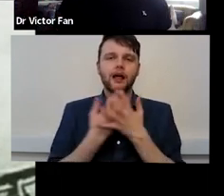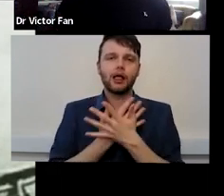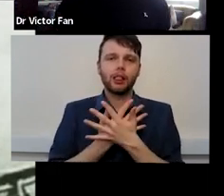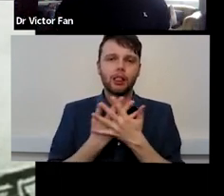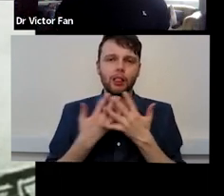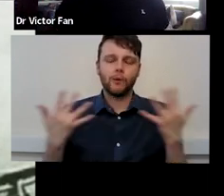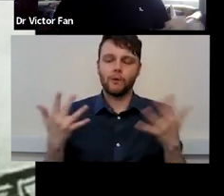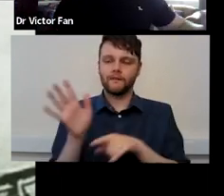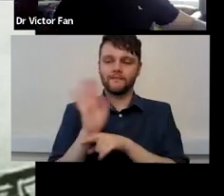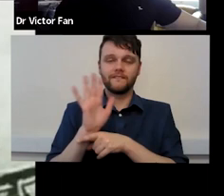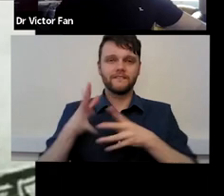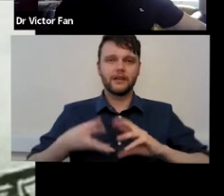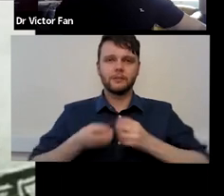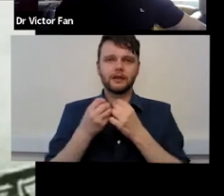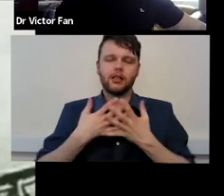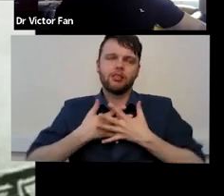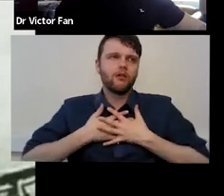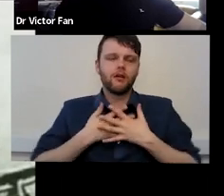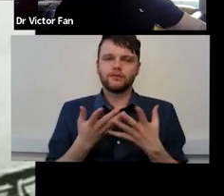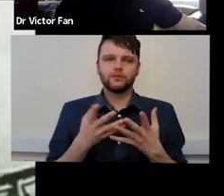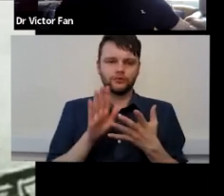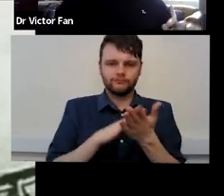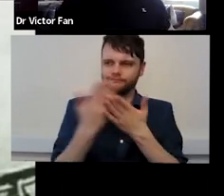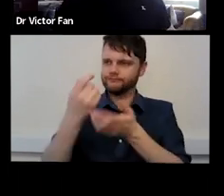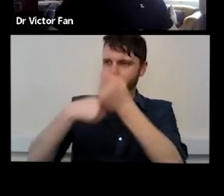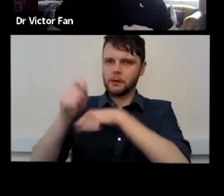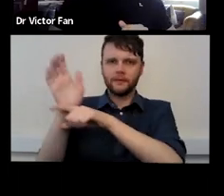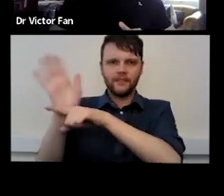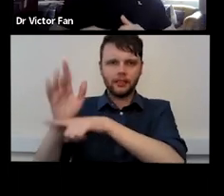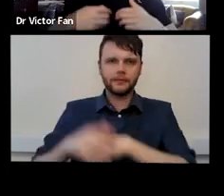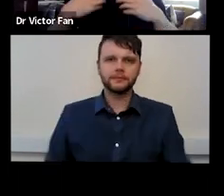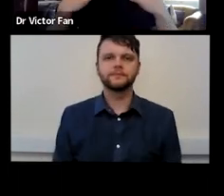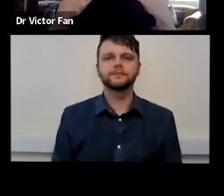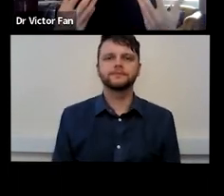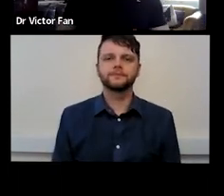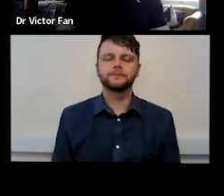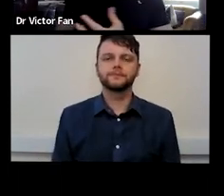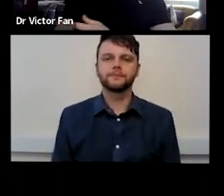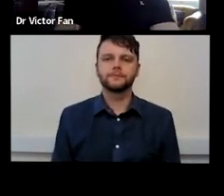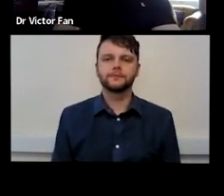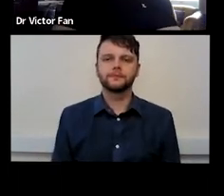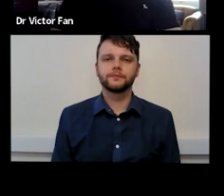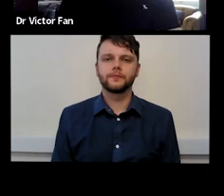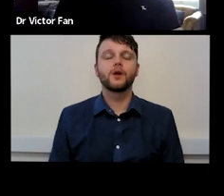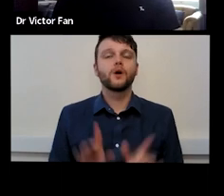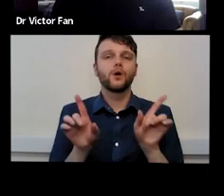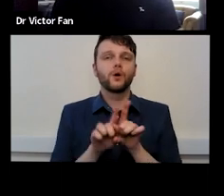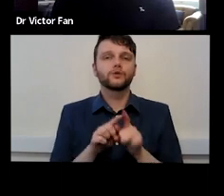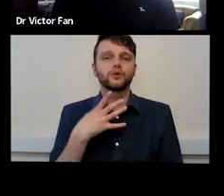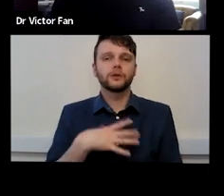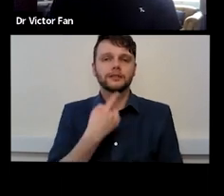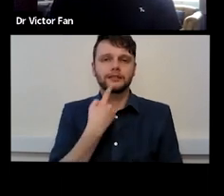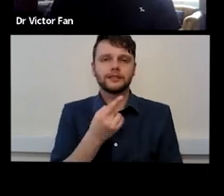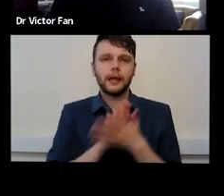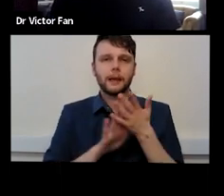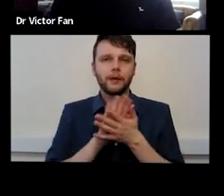loved to adapt them onto the screen. Now, we do need to mention a little bit of what